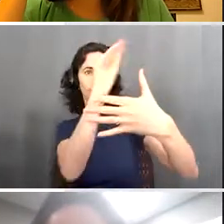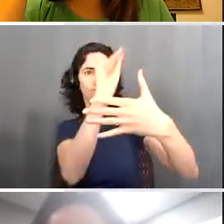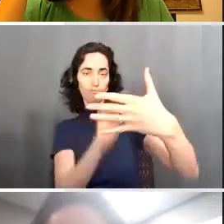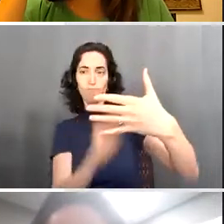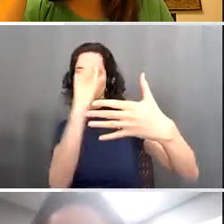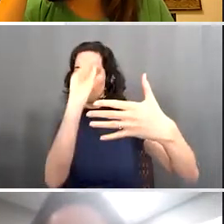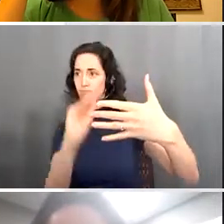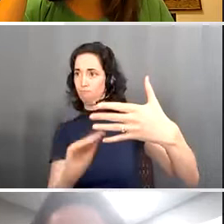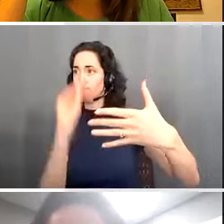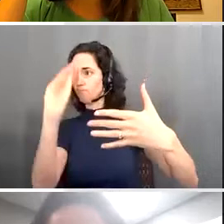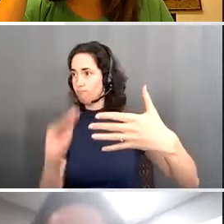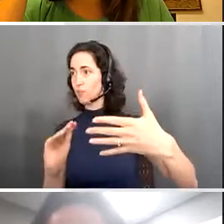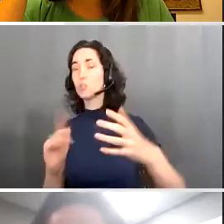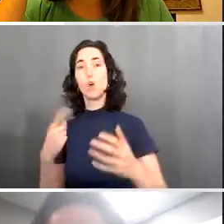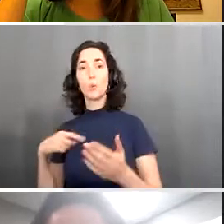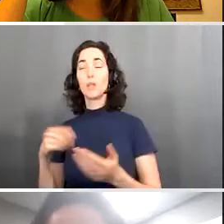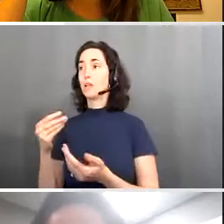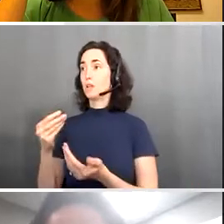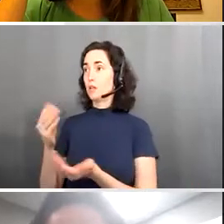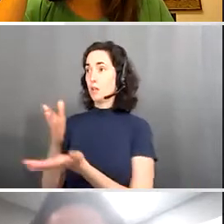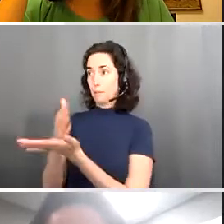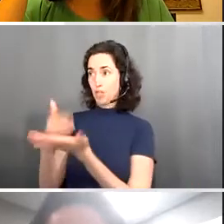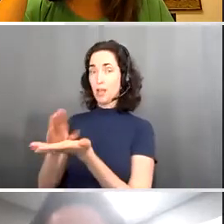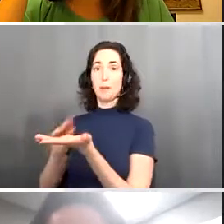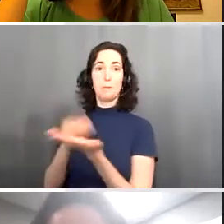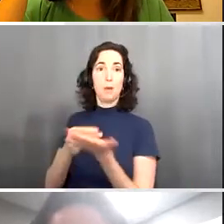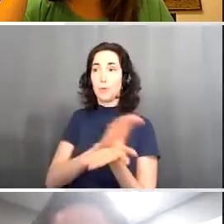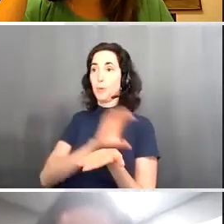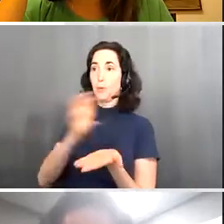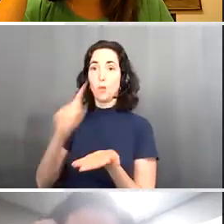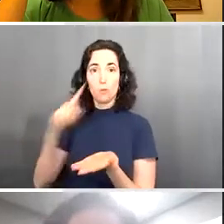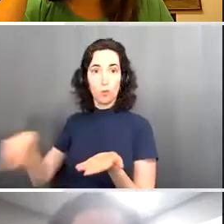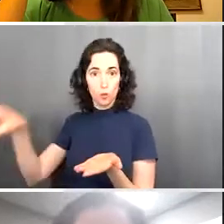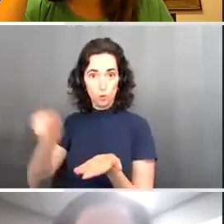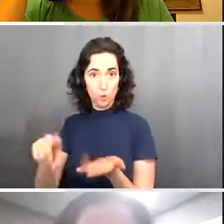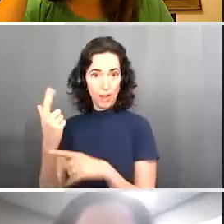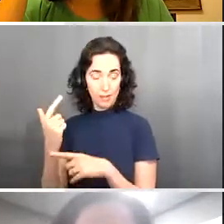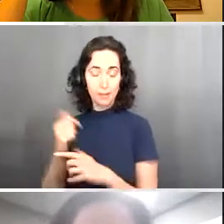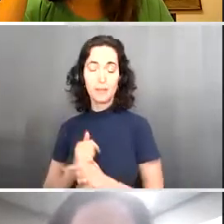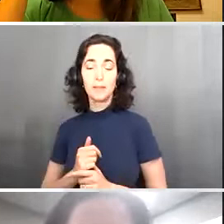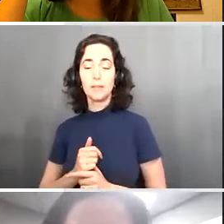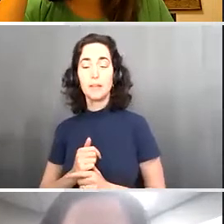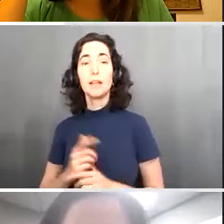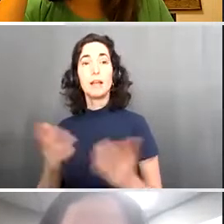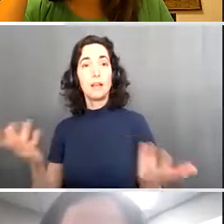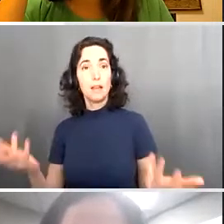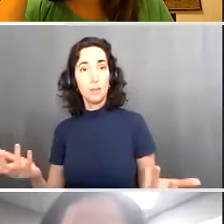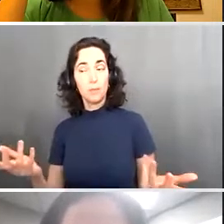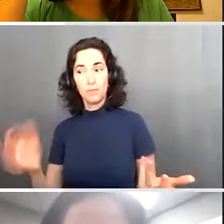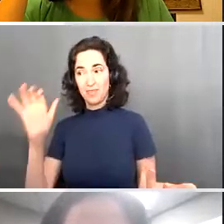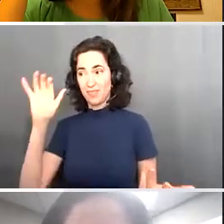put some money in the budget for you all last year, year before, and I don't know that that